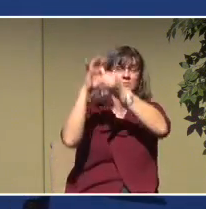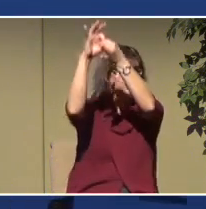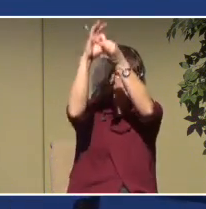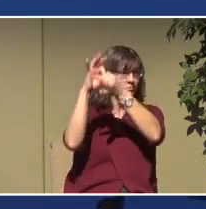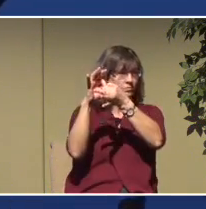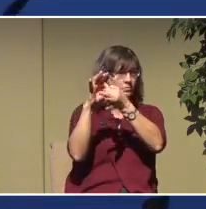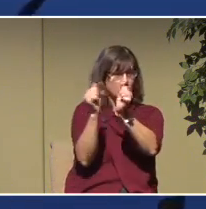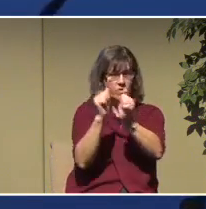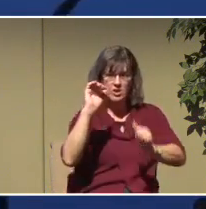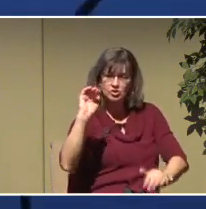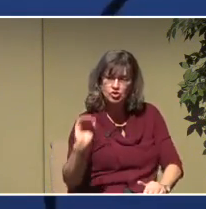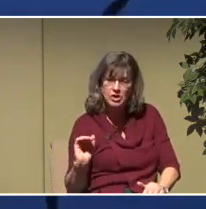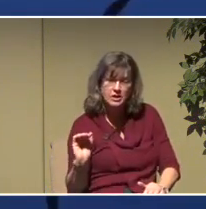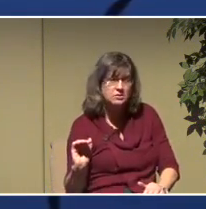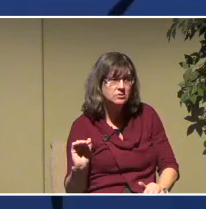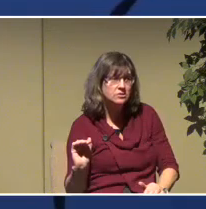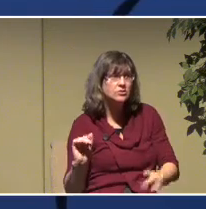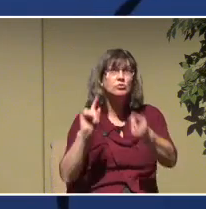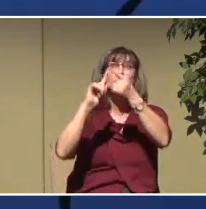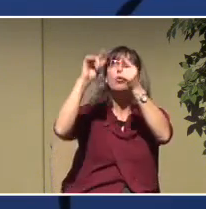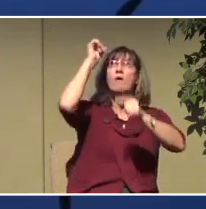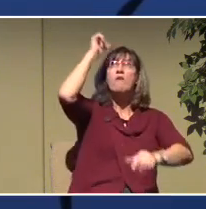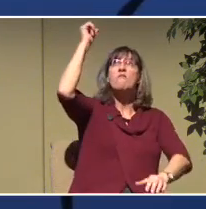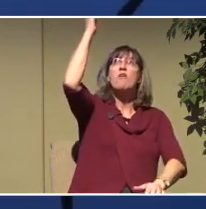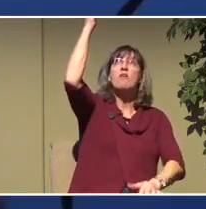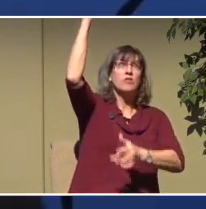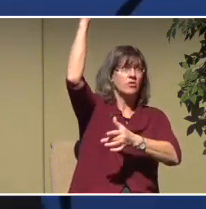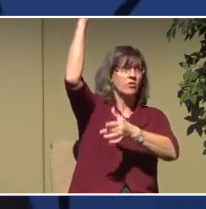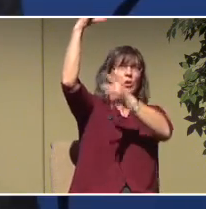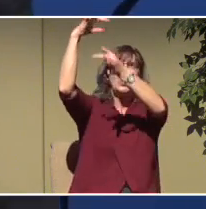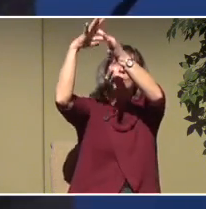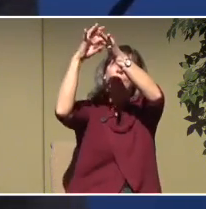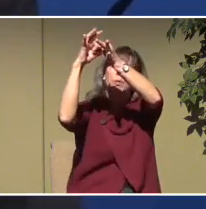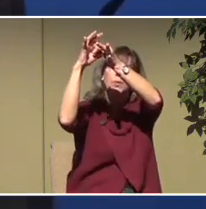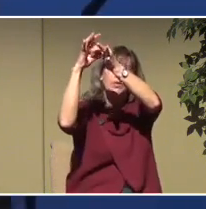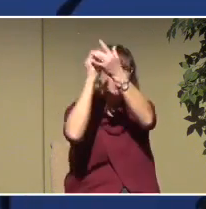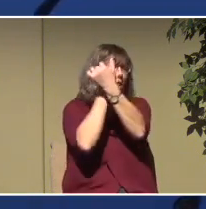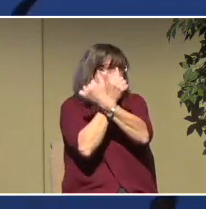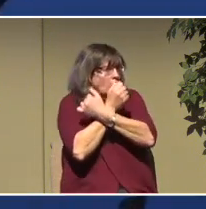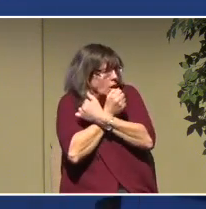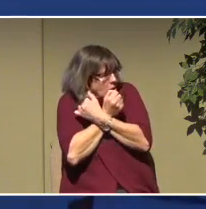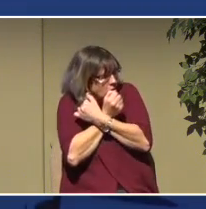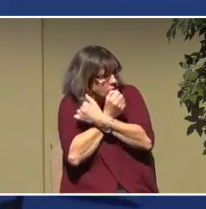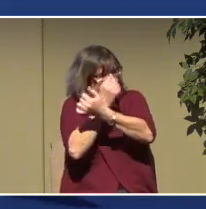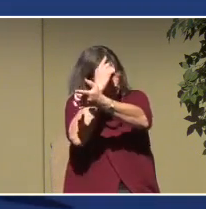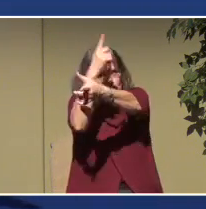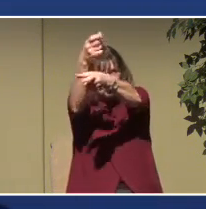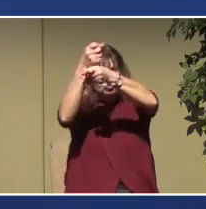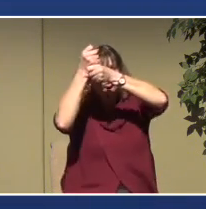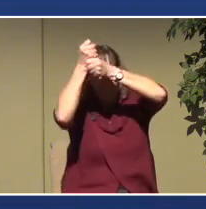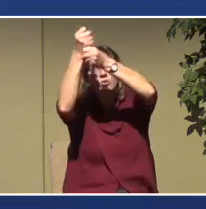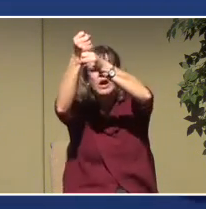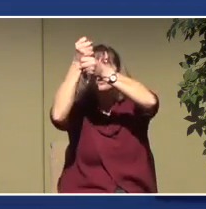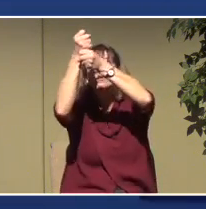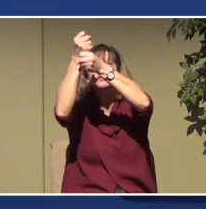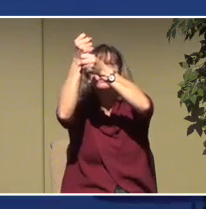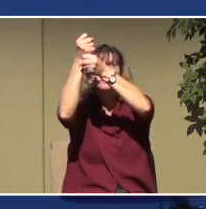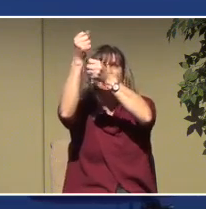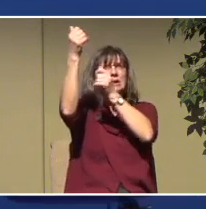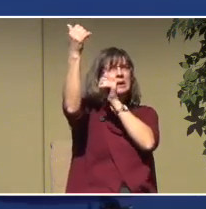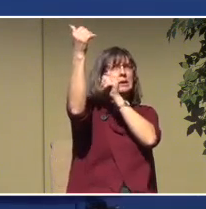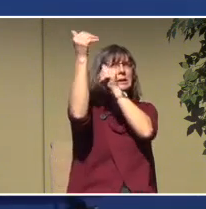of child to father. It is a relationship of love and of trust and of intimacy between a